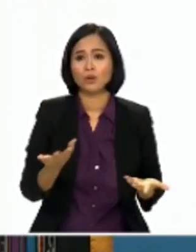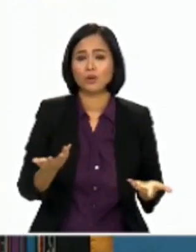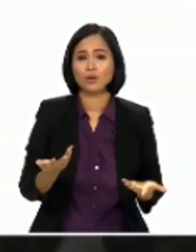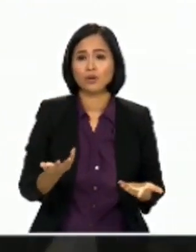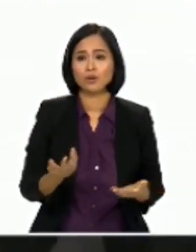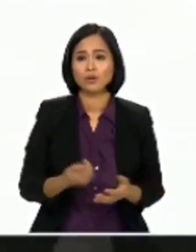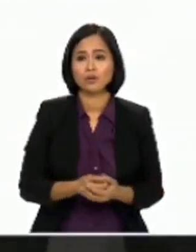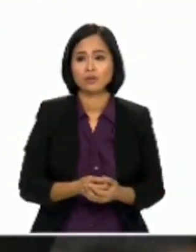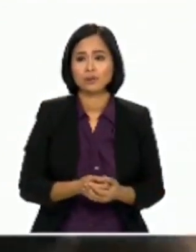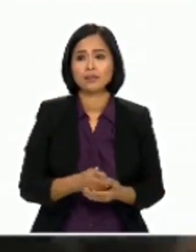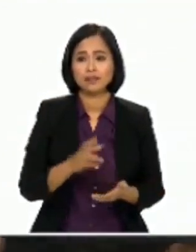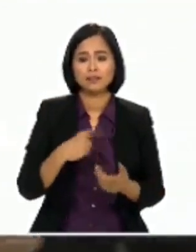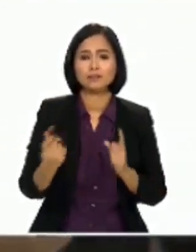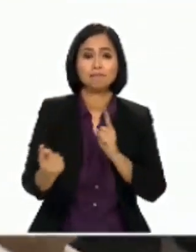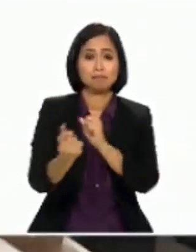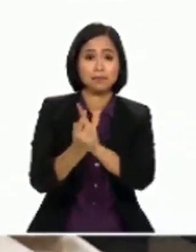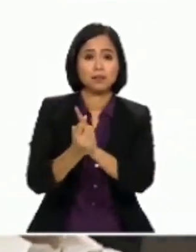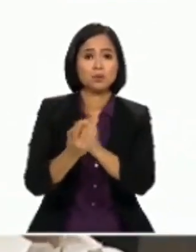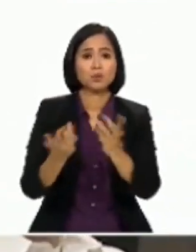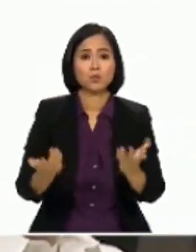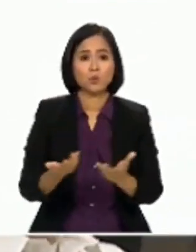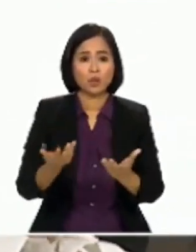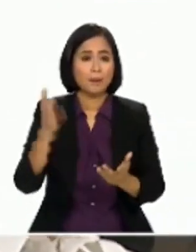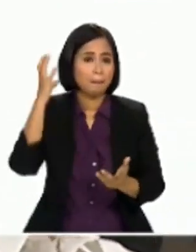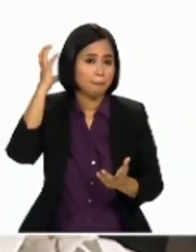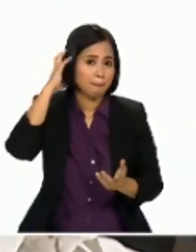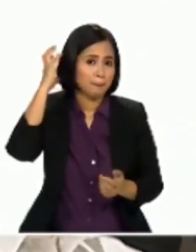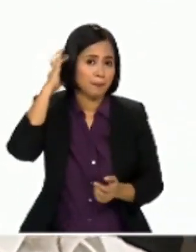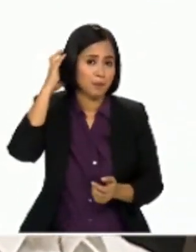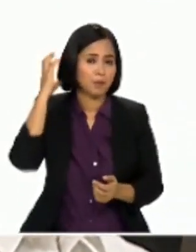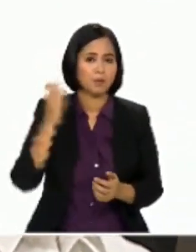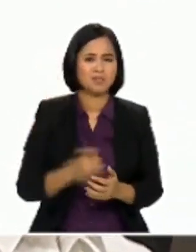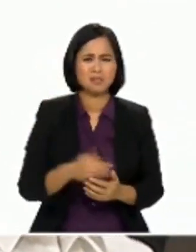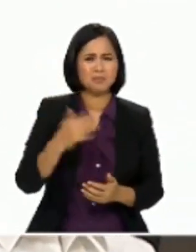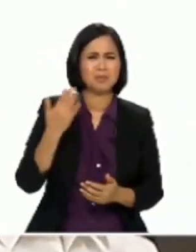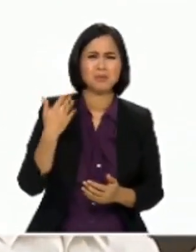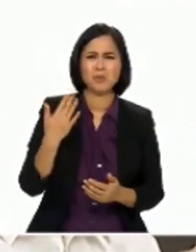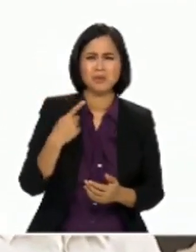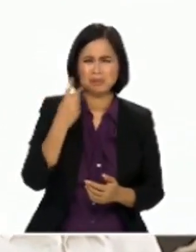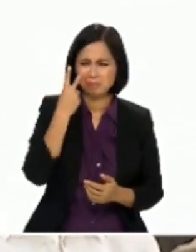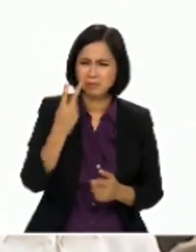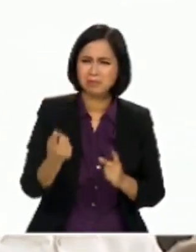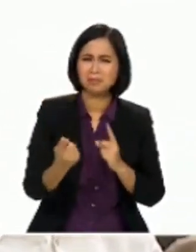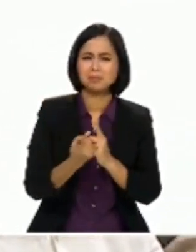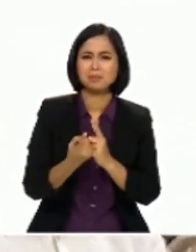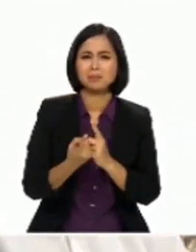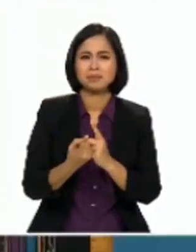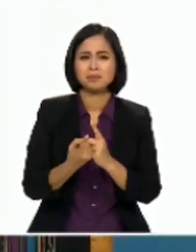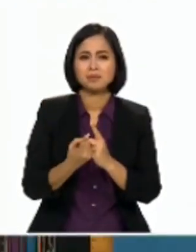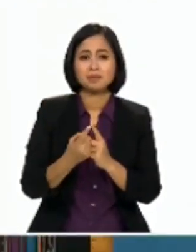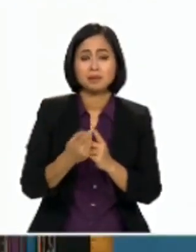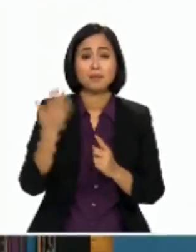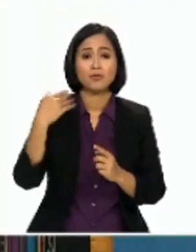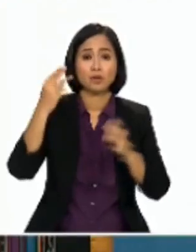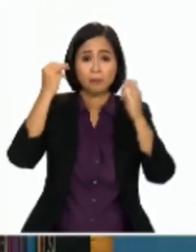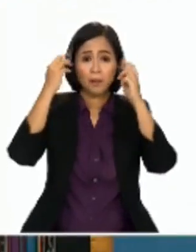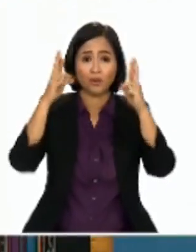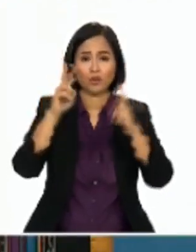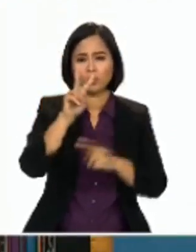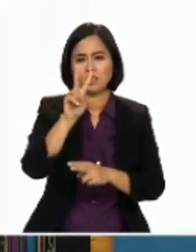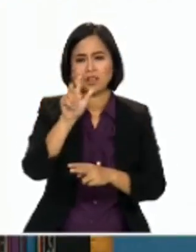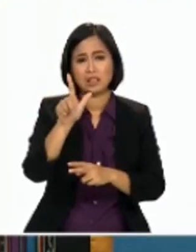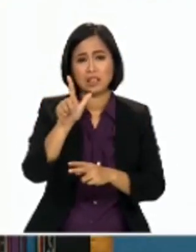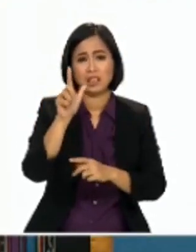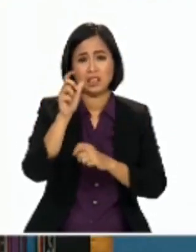Ito si Roy, nakilala ko to sa Mindanao. Hindi ko man niya kilala, Mindanao. Na-mayor kasi ako 23 years. So all of